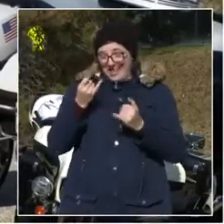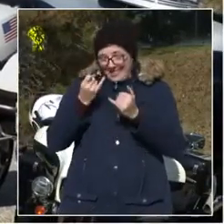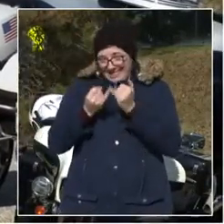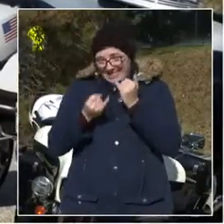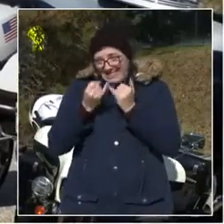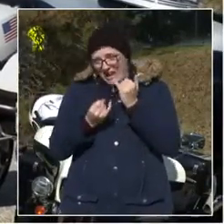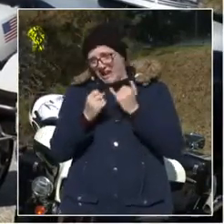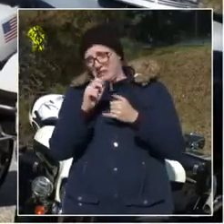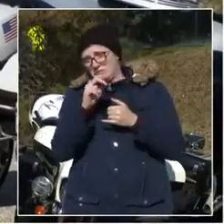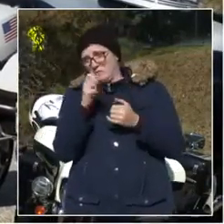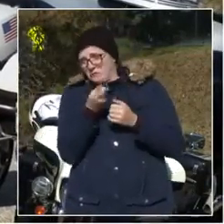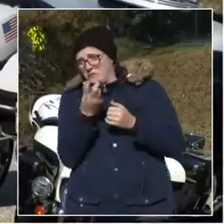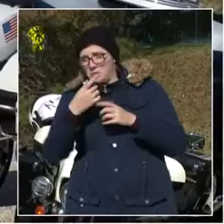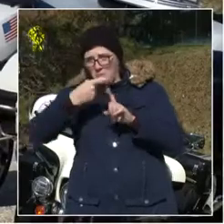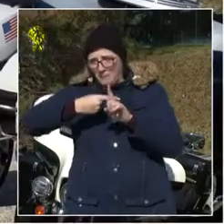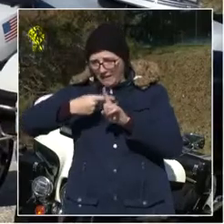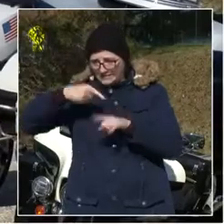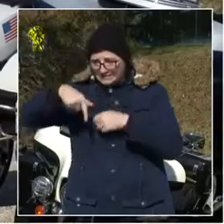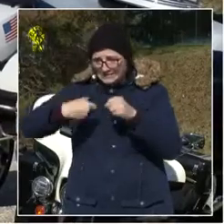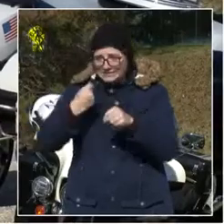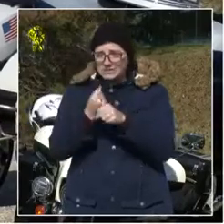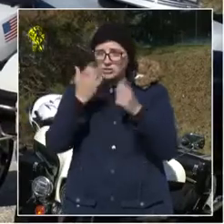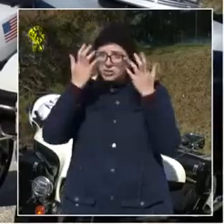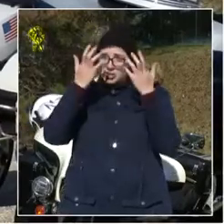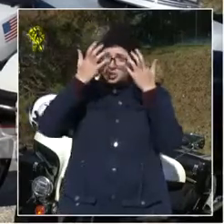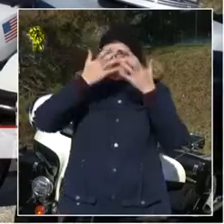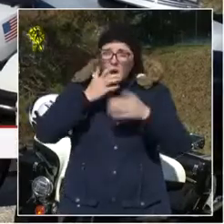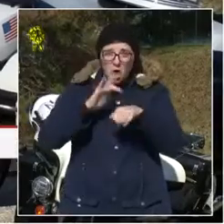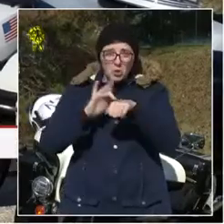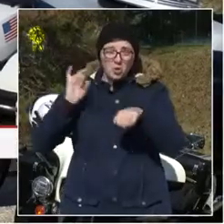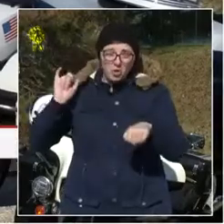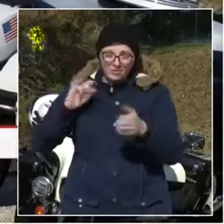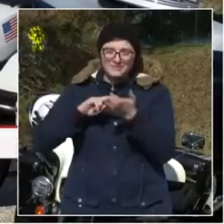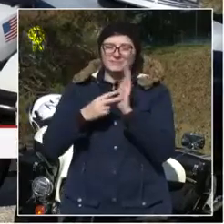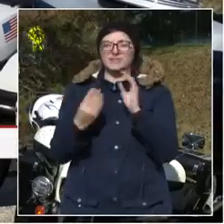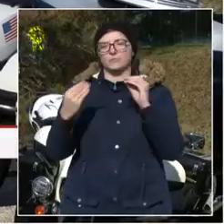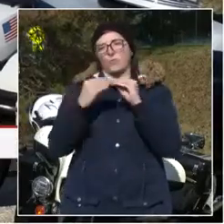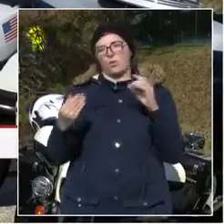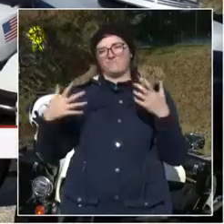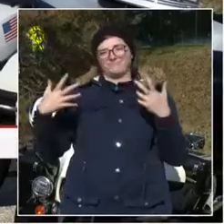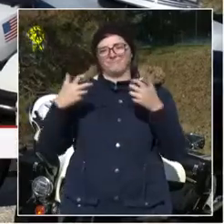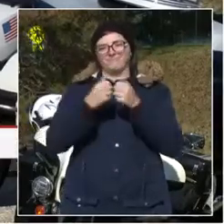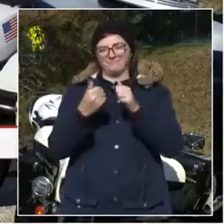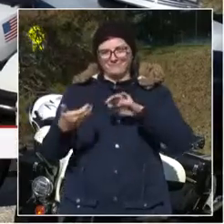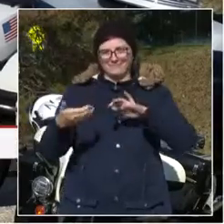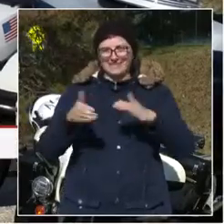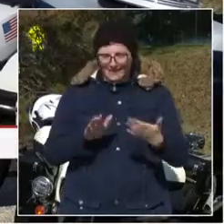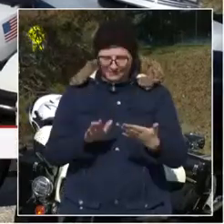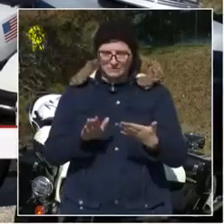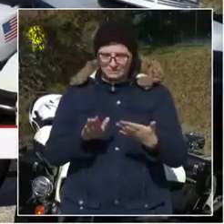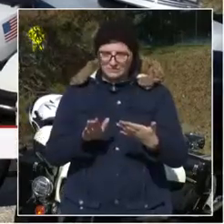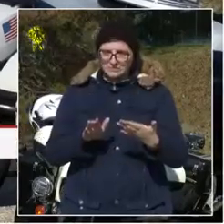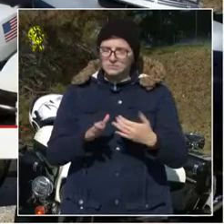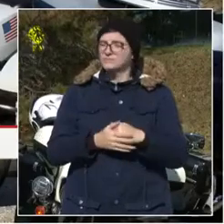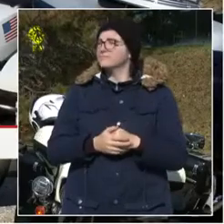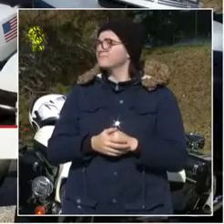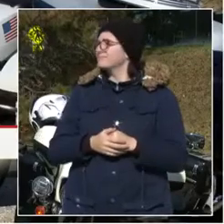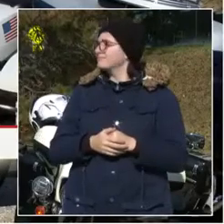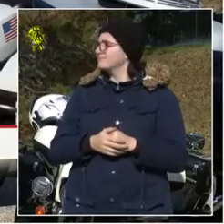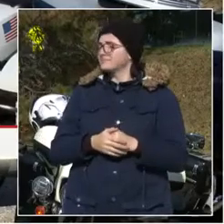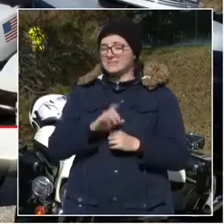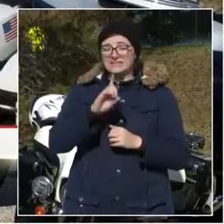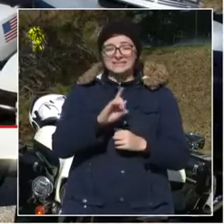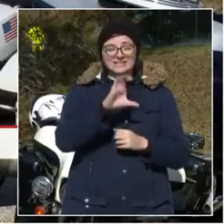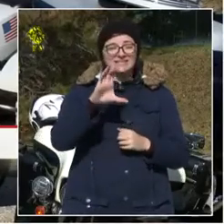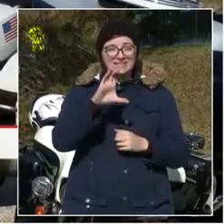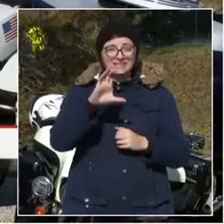year. We're pleased to have the following supporting agencies and individuals with us today from across the region. District of Columbia